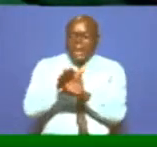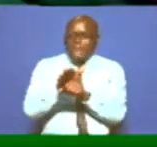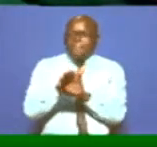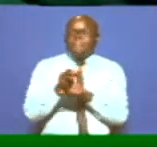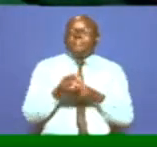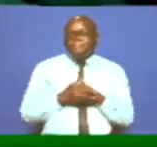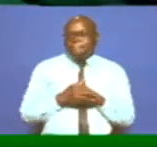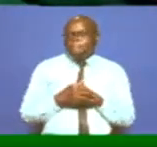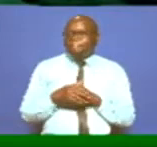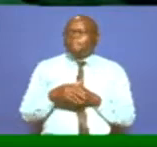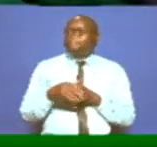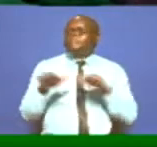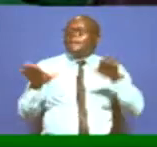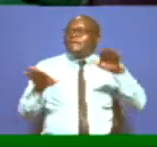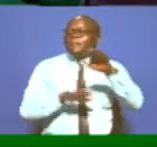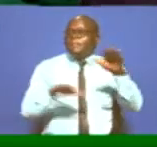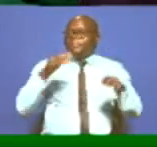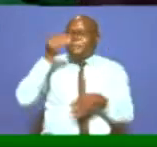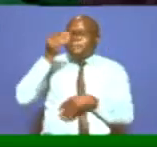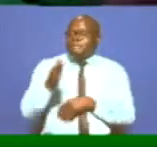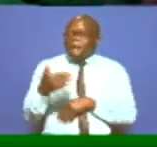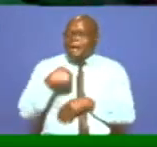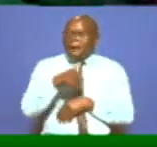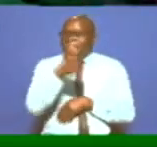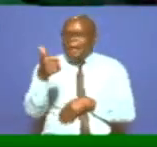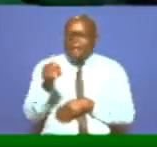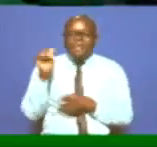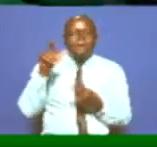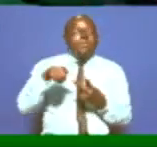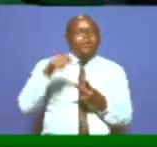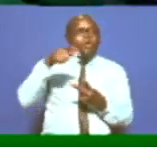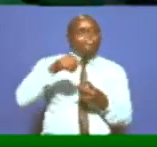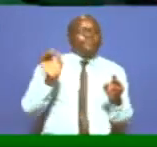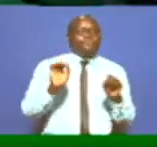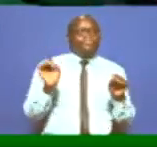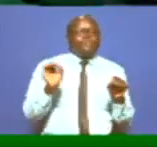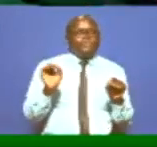then the Deputy Speaker will have no other